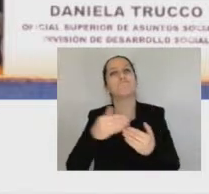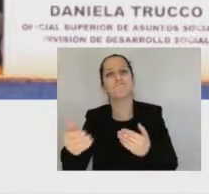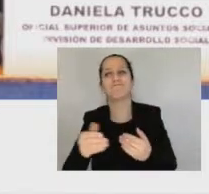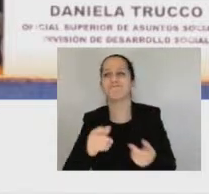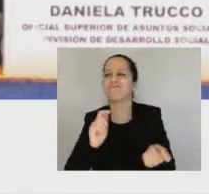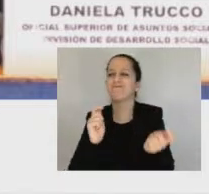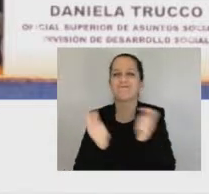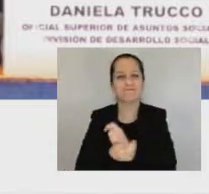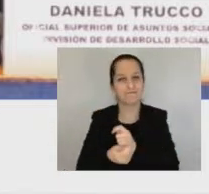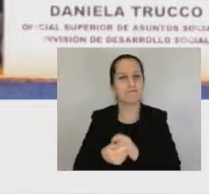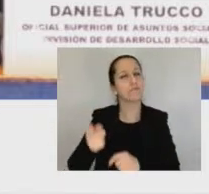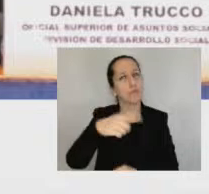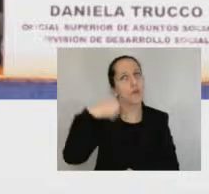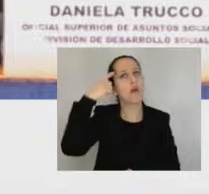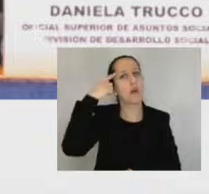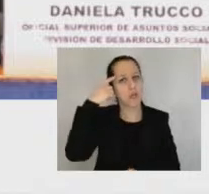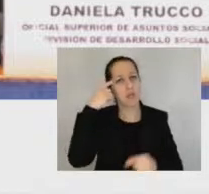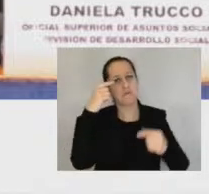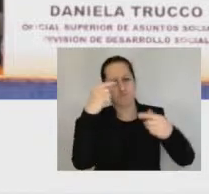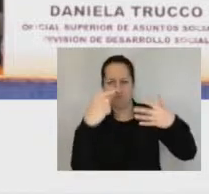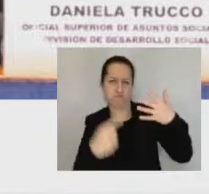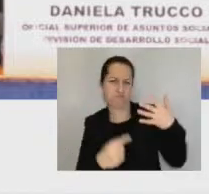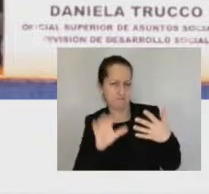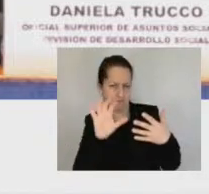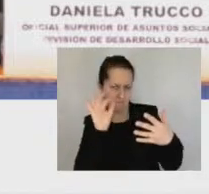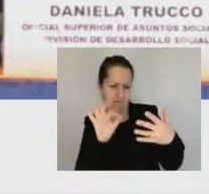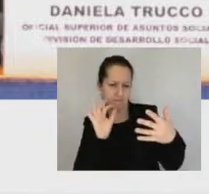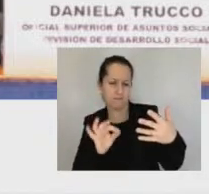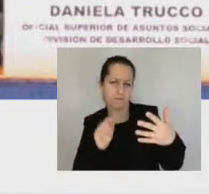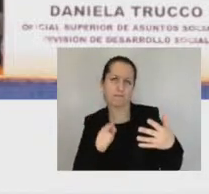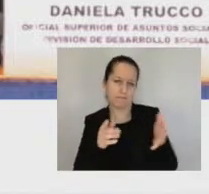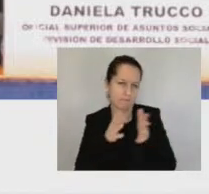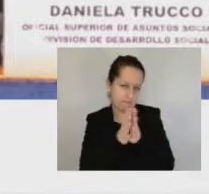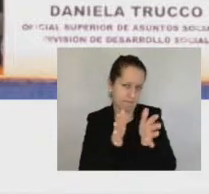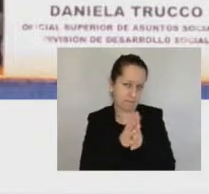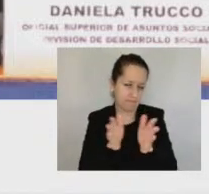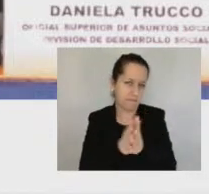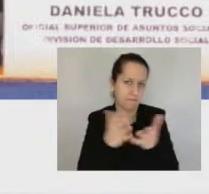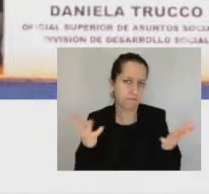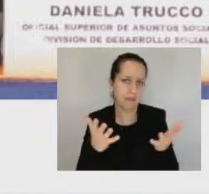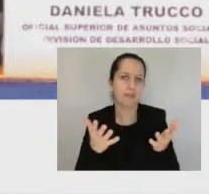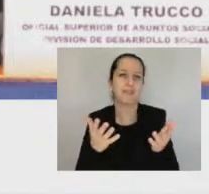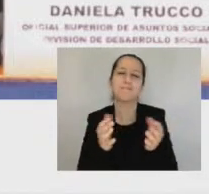situation in the education sector following the pandemic. I think some of these are worth underscoring